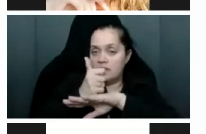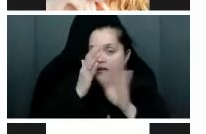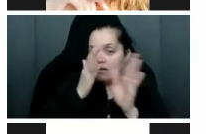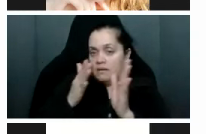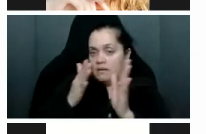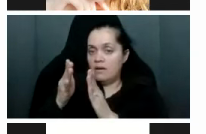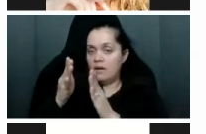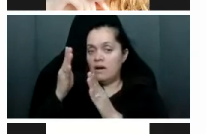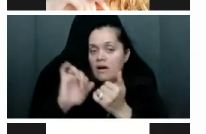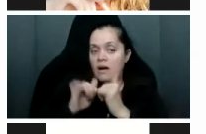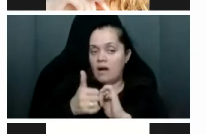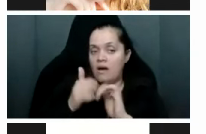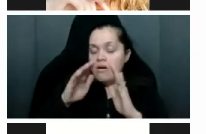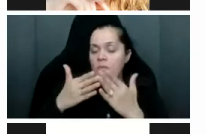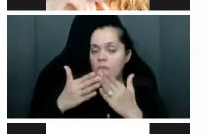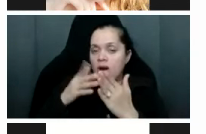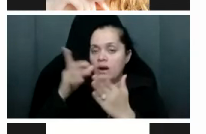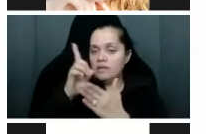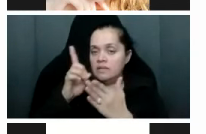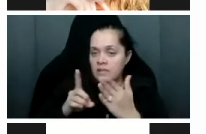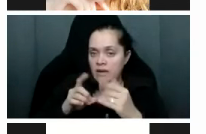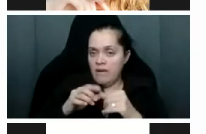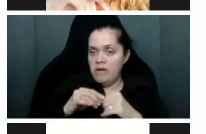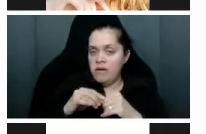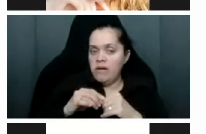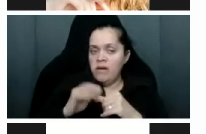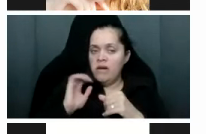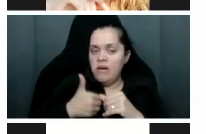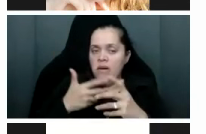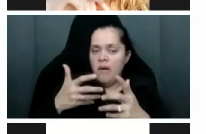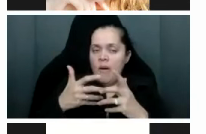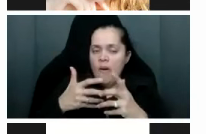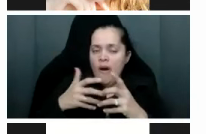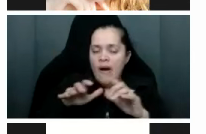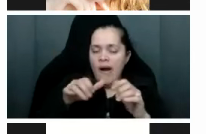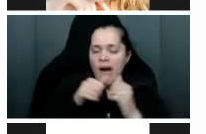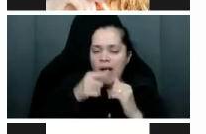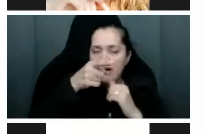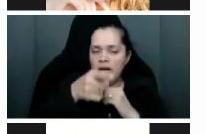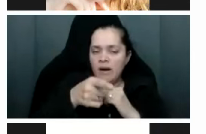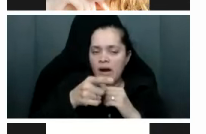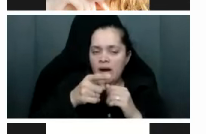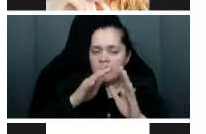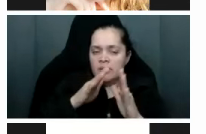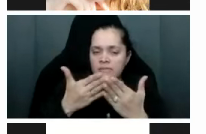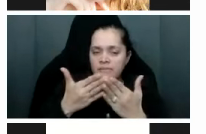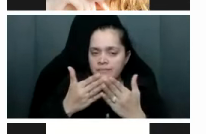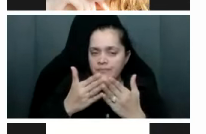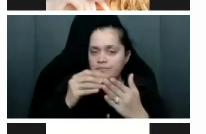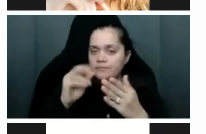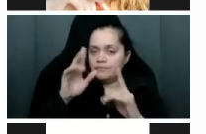how the book is designed, what we want to do with this textbook. And a key element to